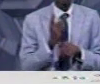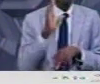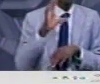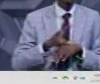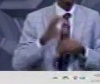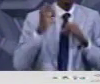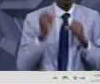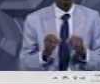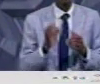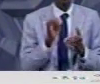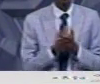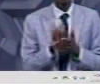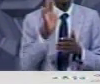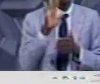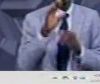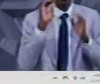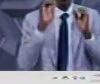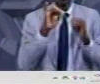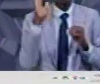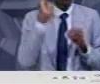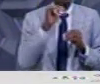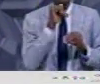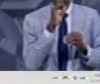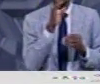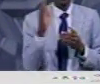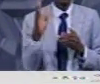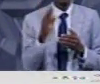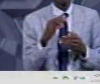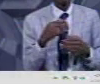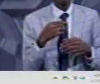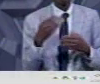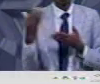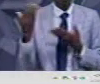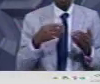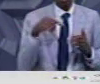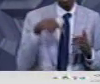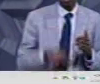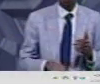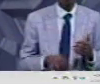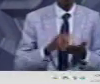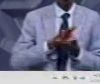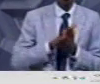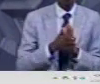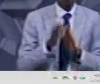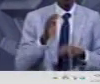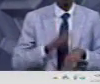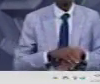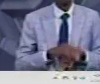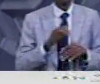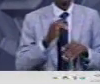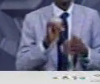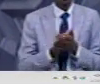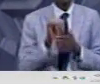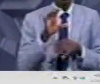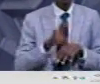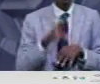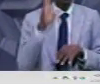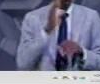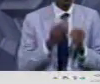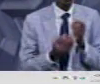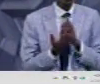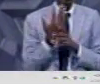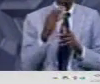church will keep marching forward. And we pray families, peace be restored, healing and